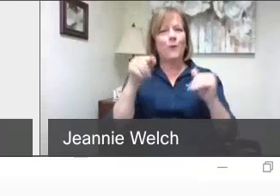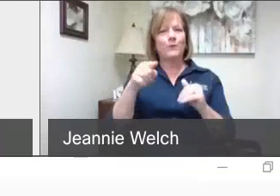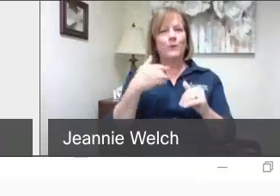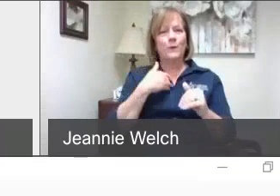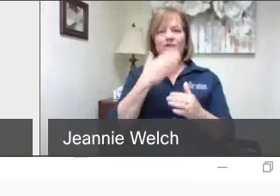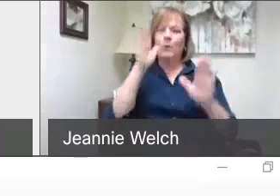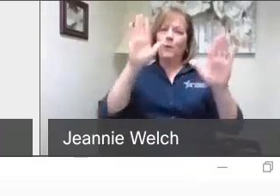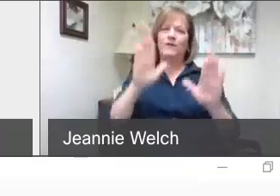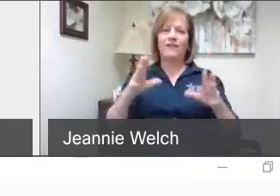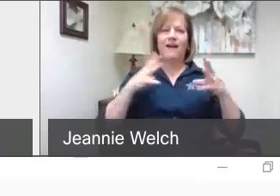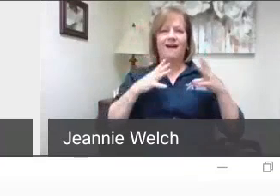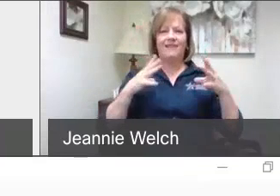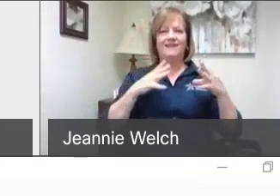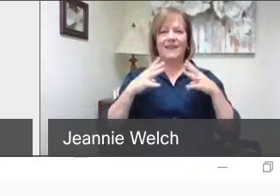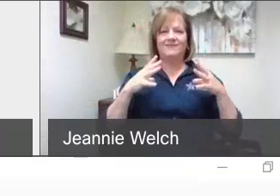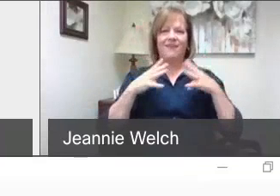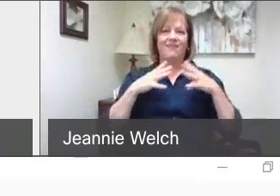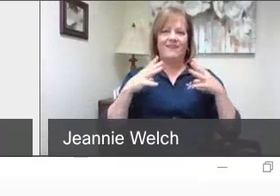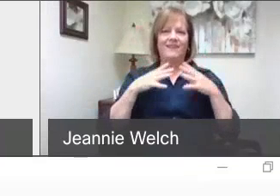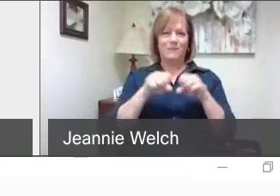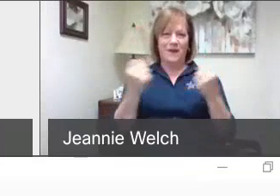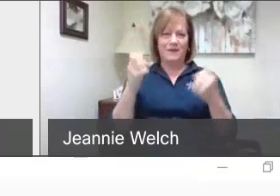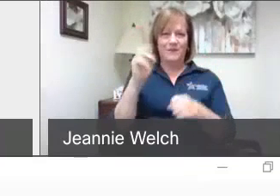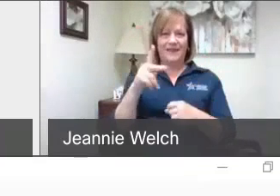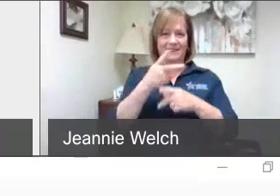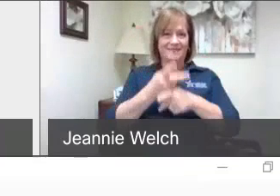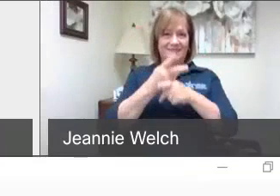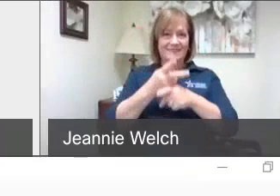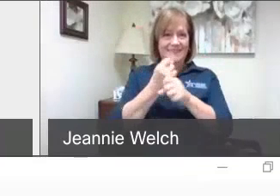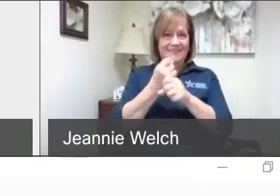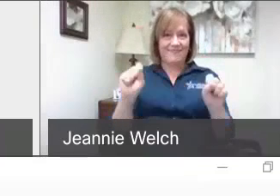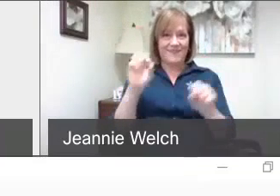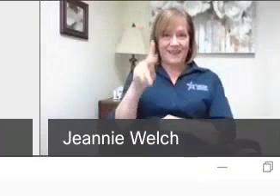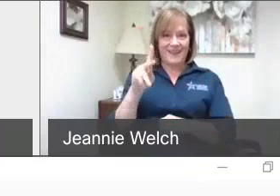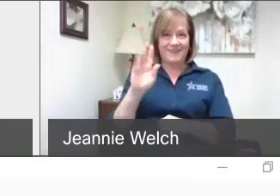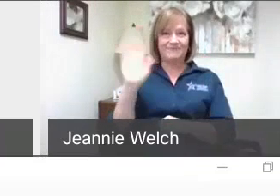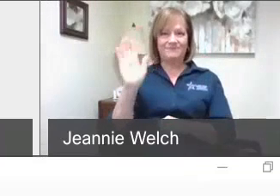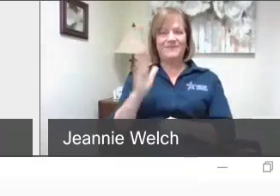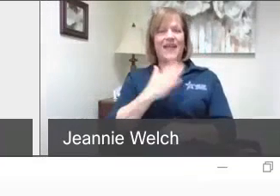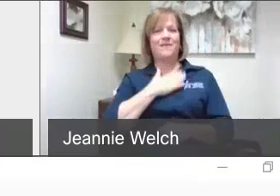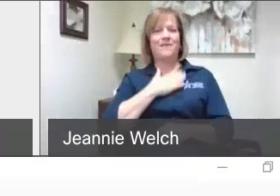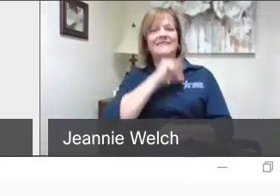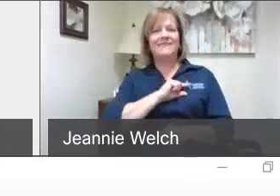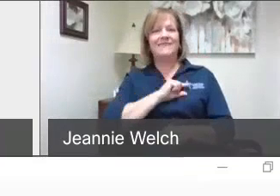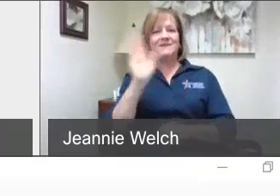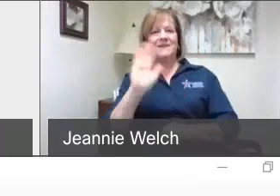break and stay safe, everybody. All right. See you guys. Happy Thanksgiving.